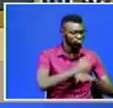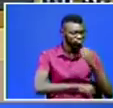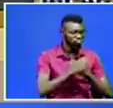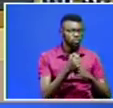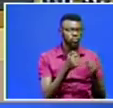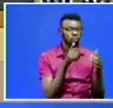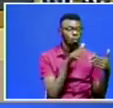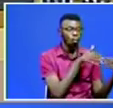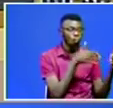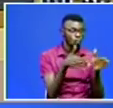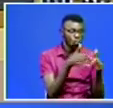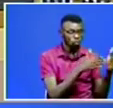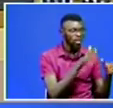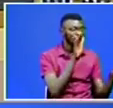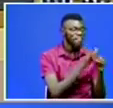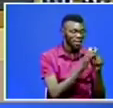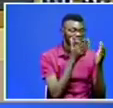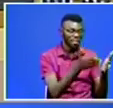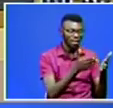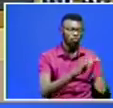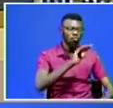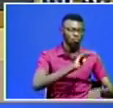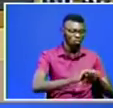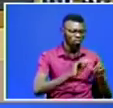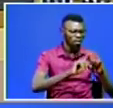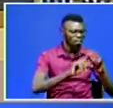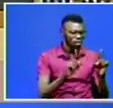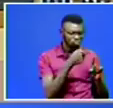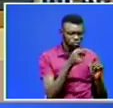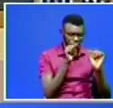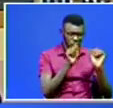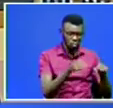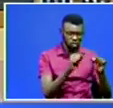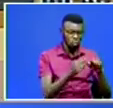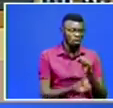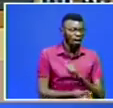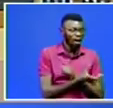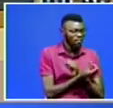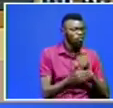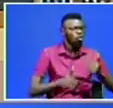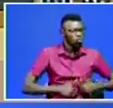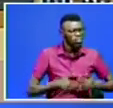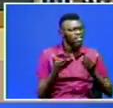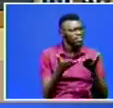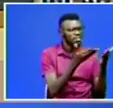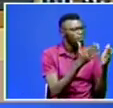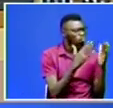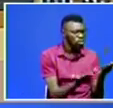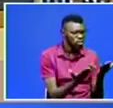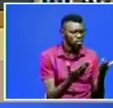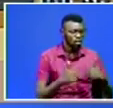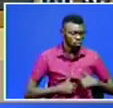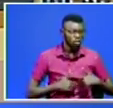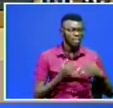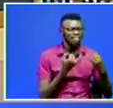doors are opening up, and that's really good for you. But what advice would you give this young Turks out there who are trying to, you know,